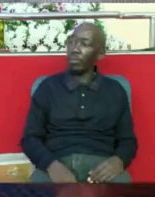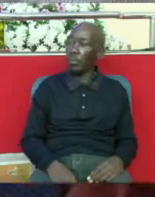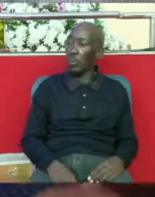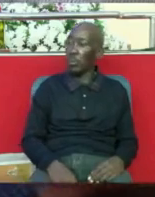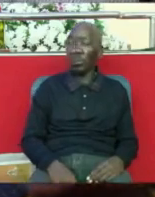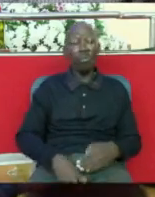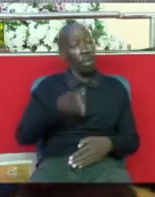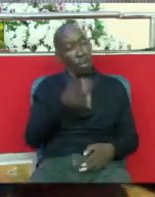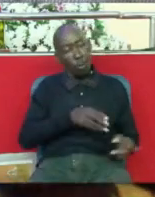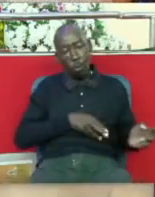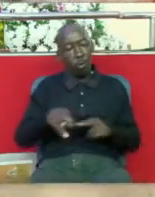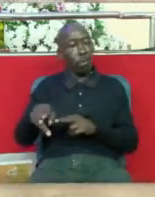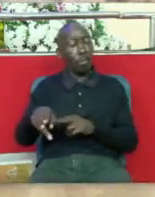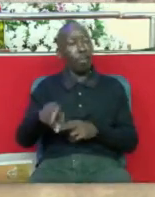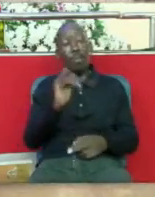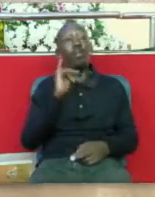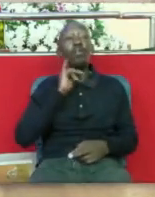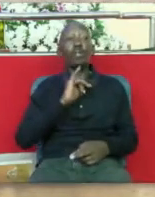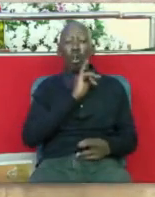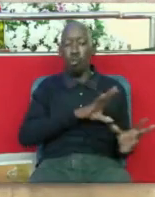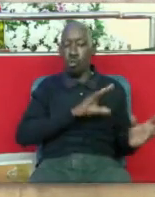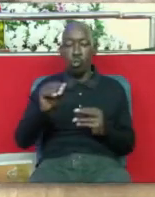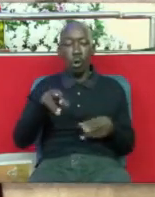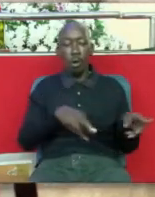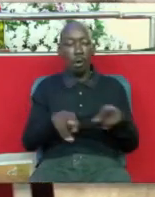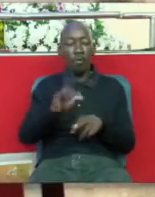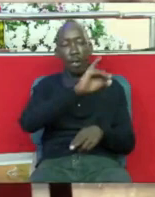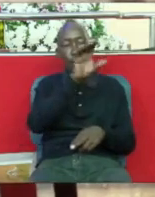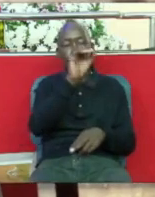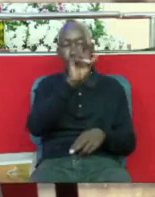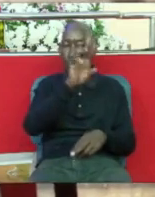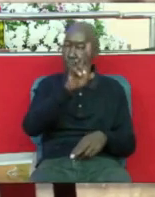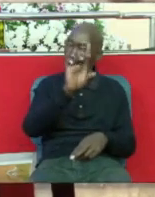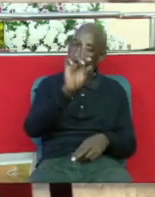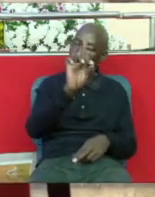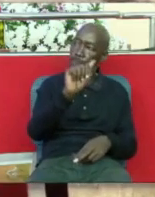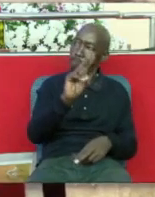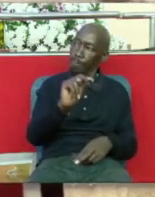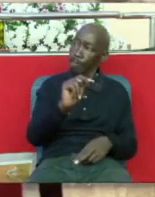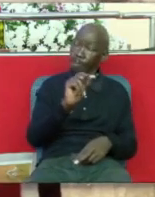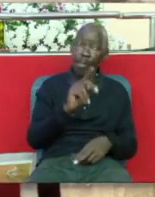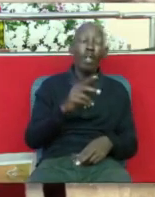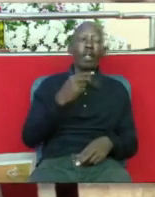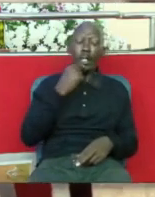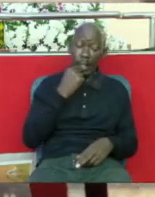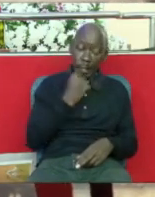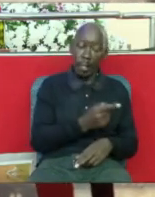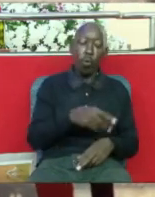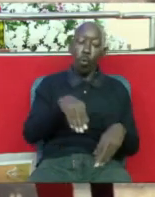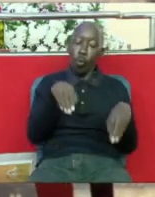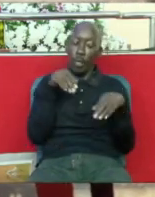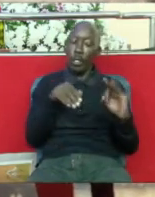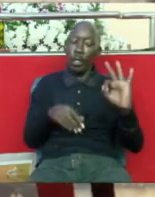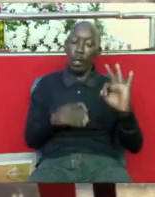So they walk, the Israelites get to the Jordan River. Hivyo basi wana wa Israeli wakatembea hadi kwenye mto Jordan. And they are told to wait for 3 days. Na wakaambiwa ngoje